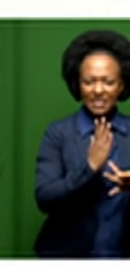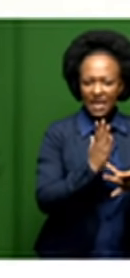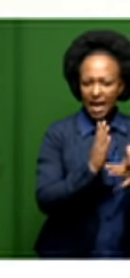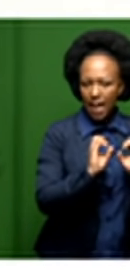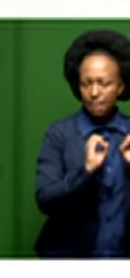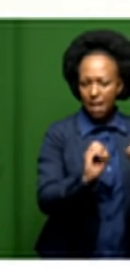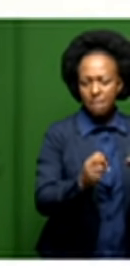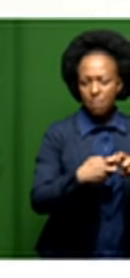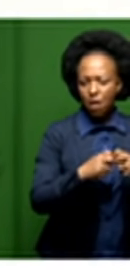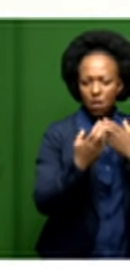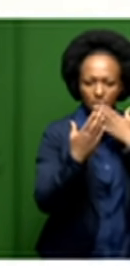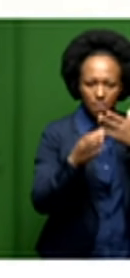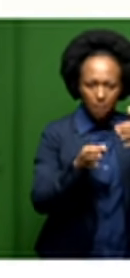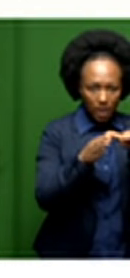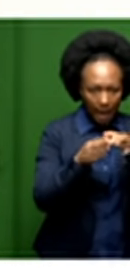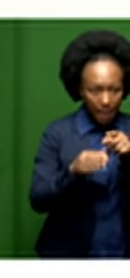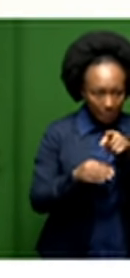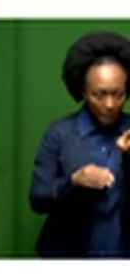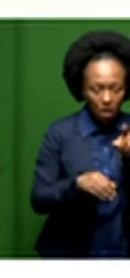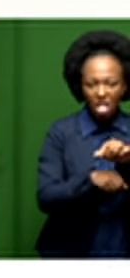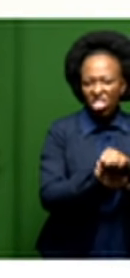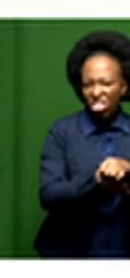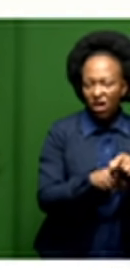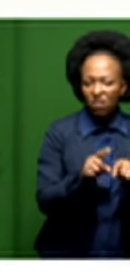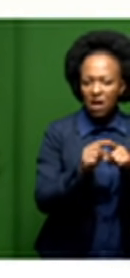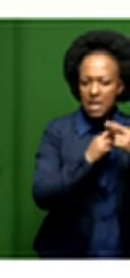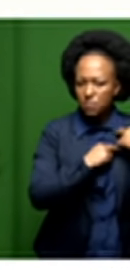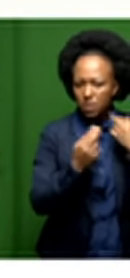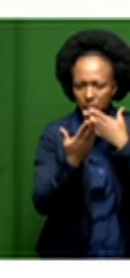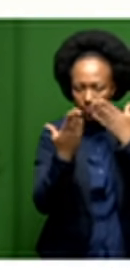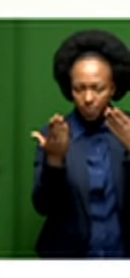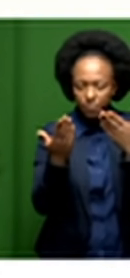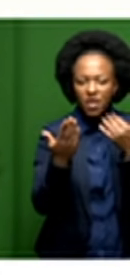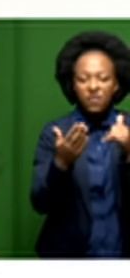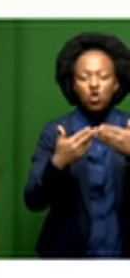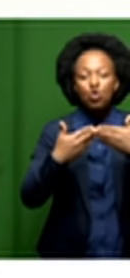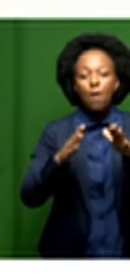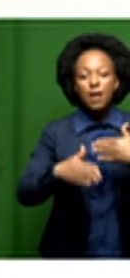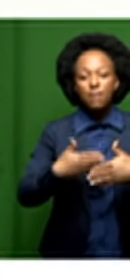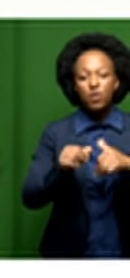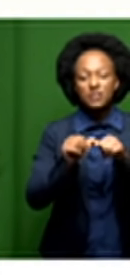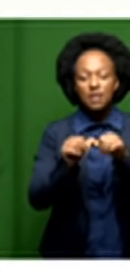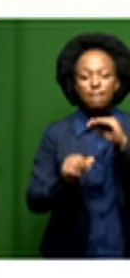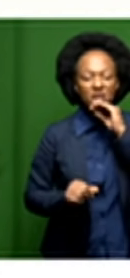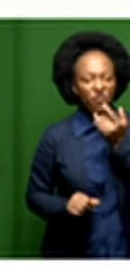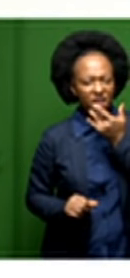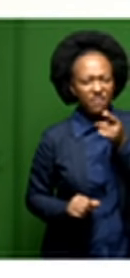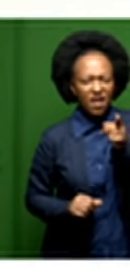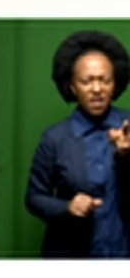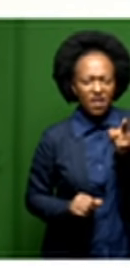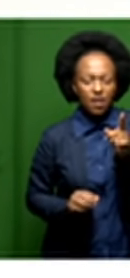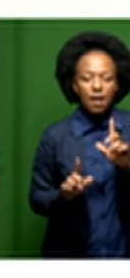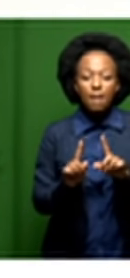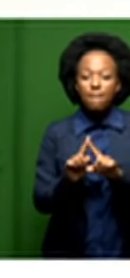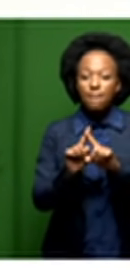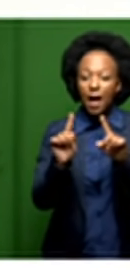it means some political parties were negligent. And if you open up the process, it means you're actually favoring those parties.